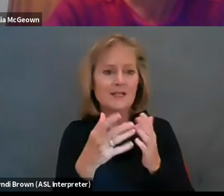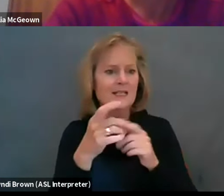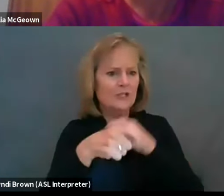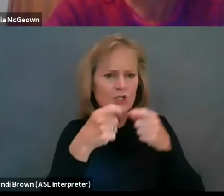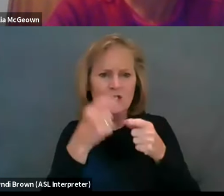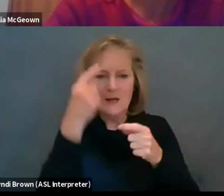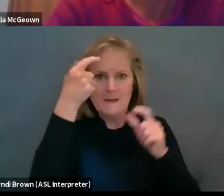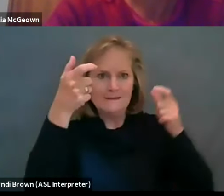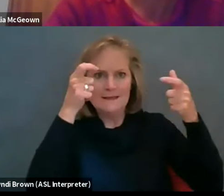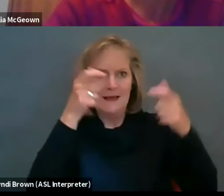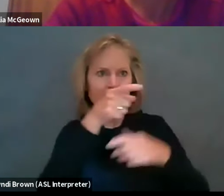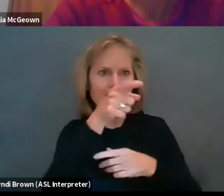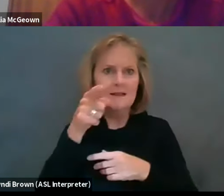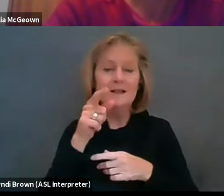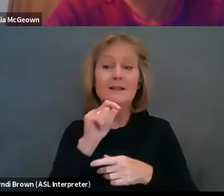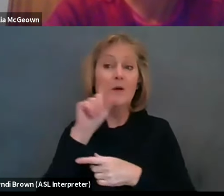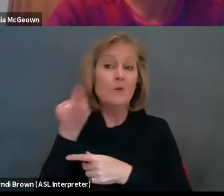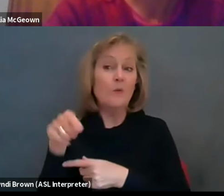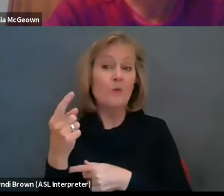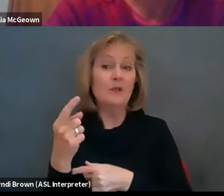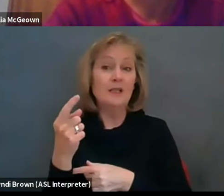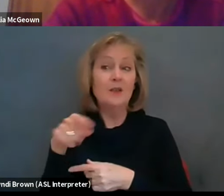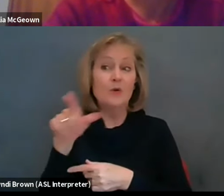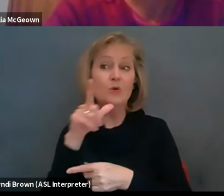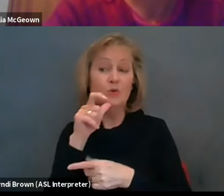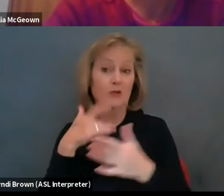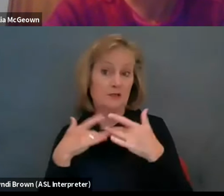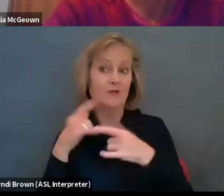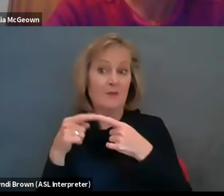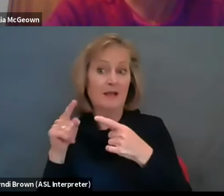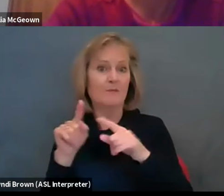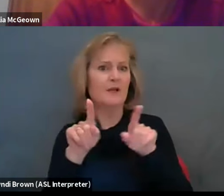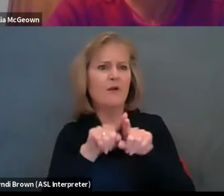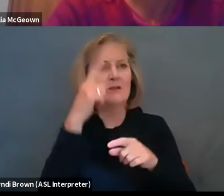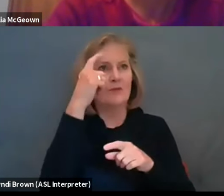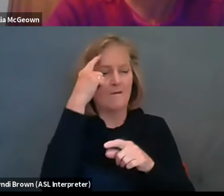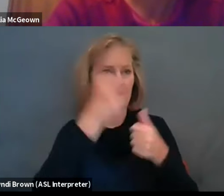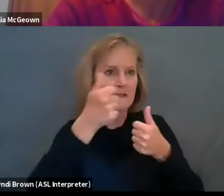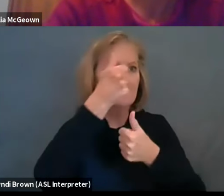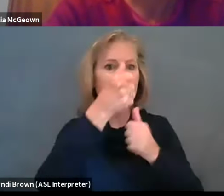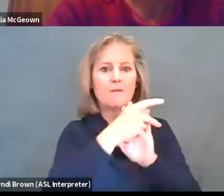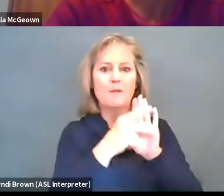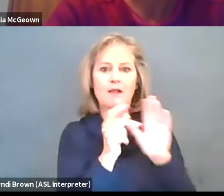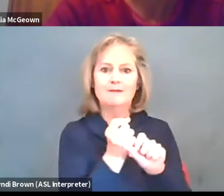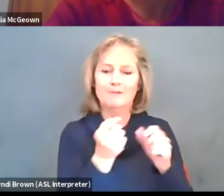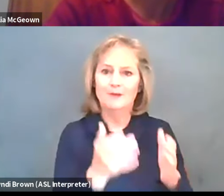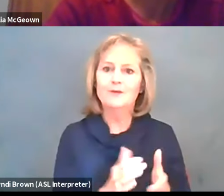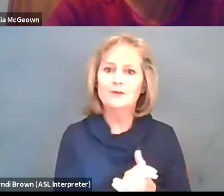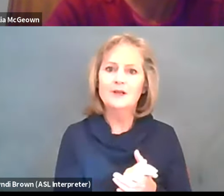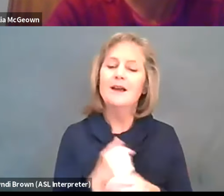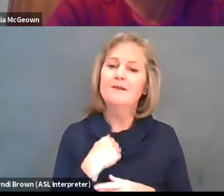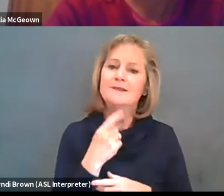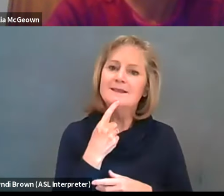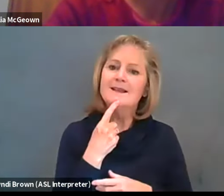the mindset of not only of those concerned, but the government officials, policymakers. I would